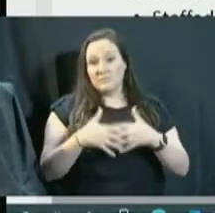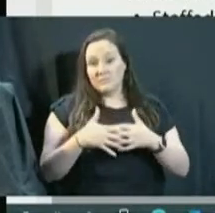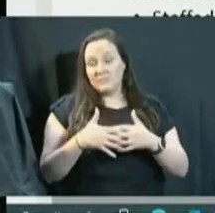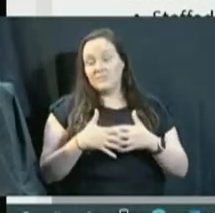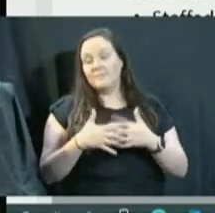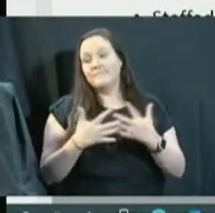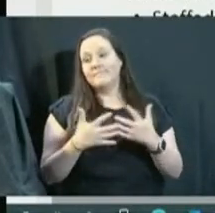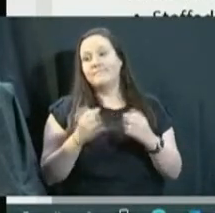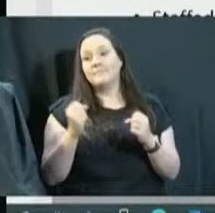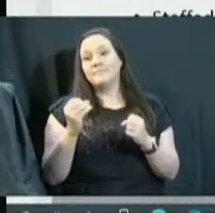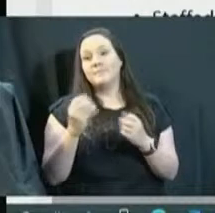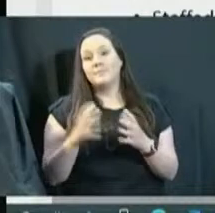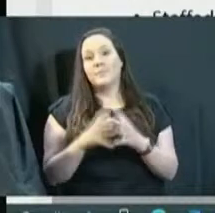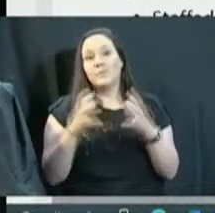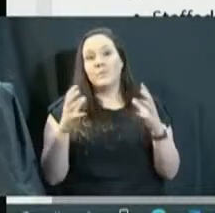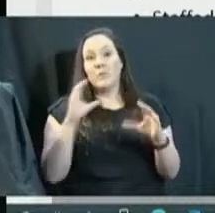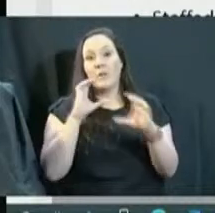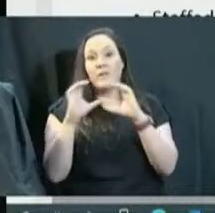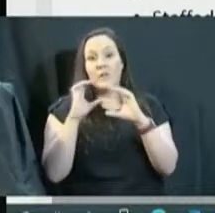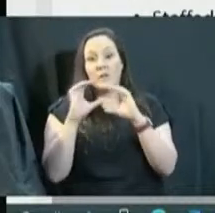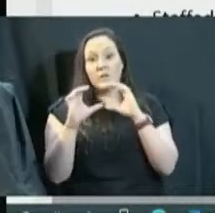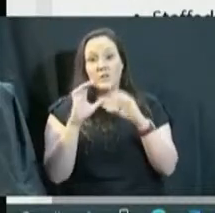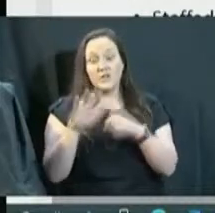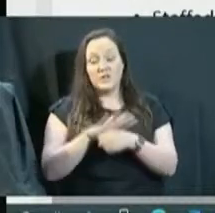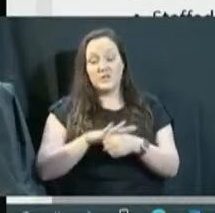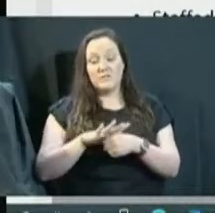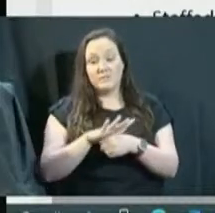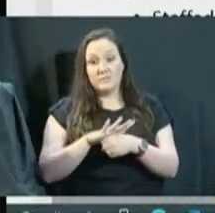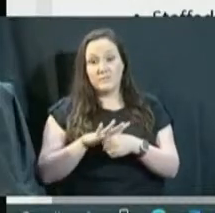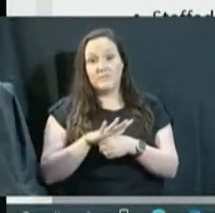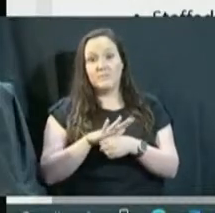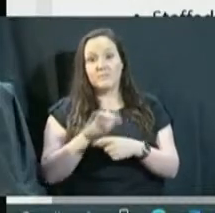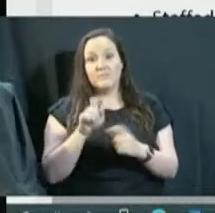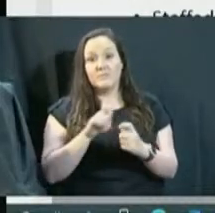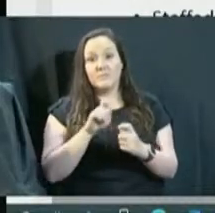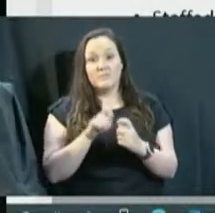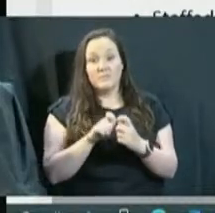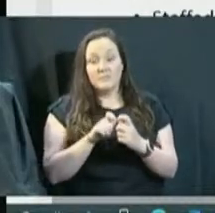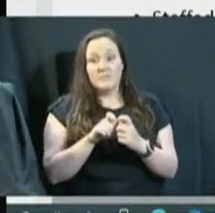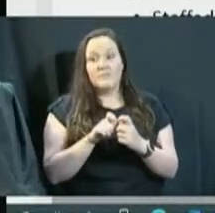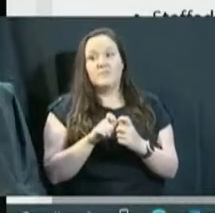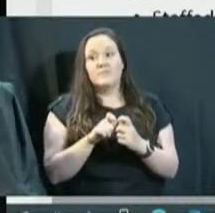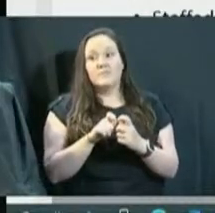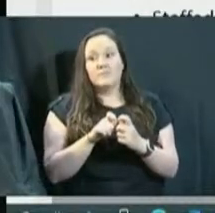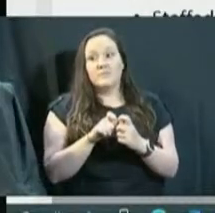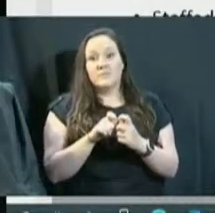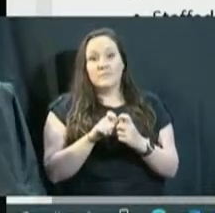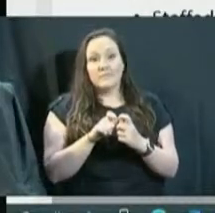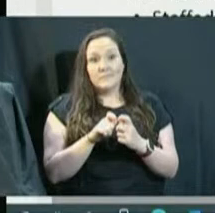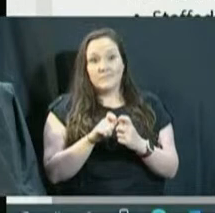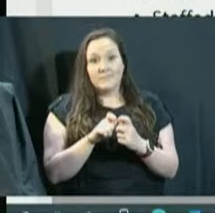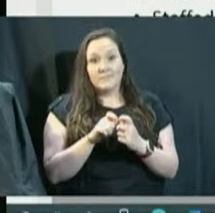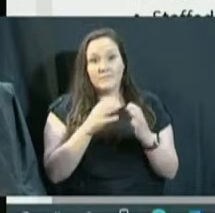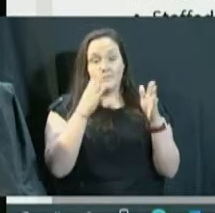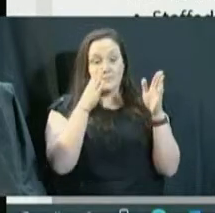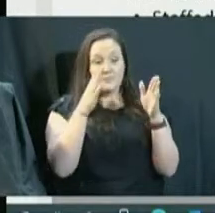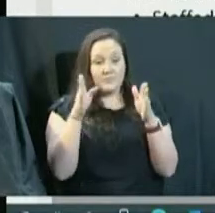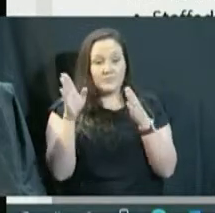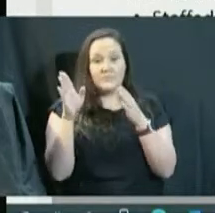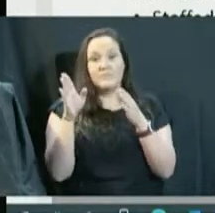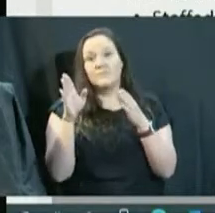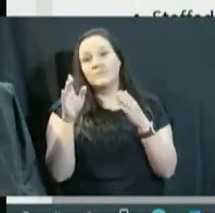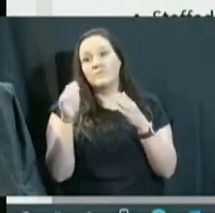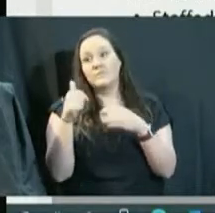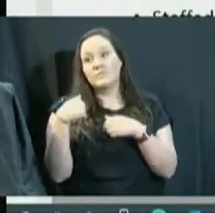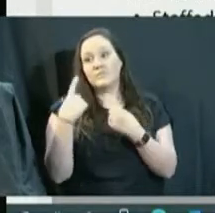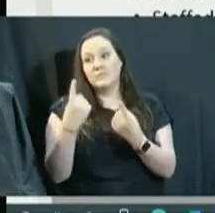And so a lot of the conversation regionally, particularly that escalated in leading up to the last few